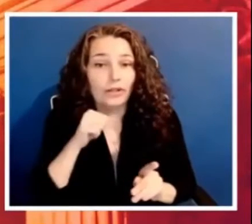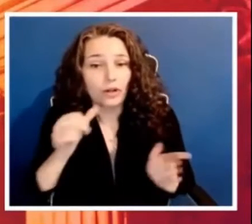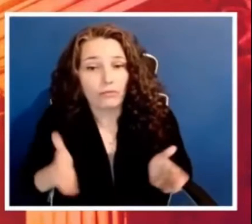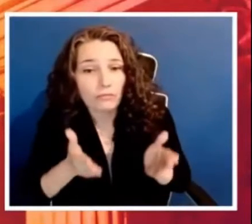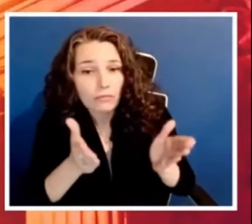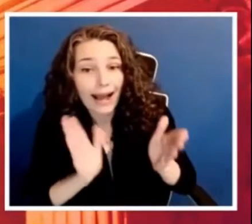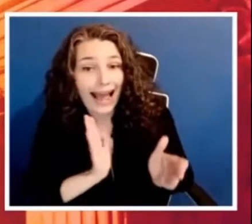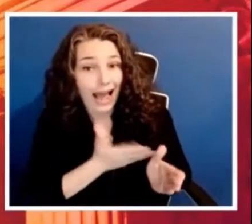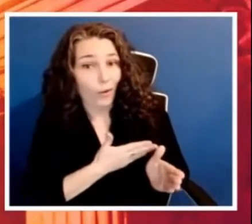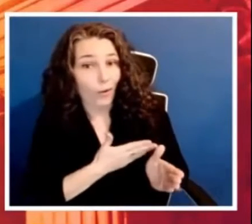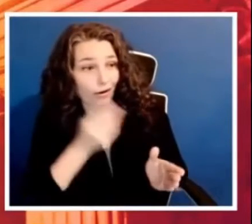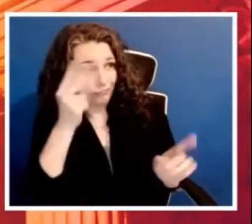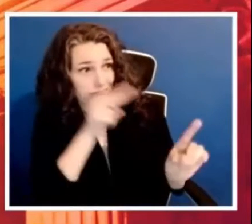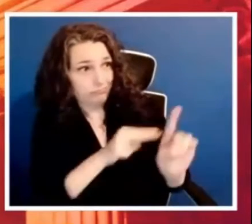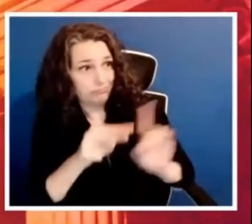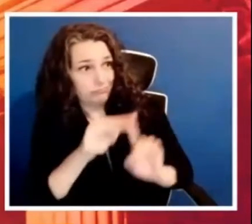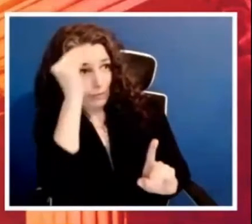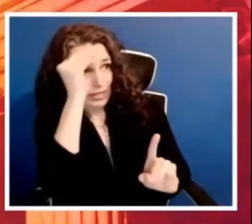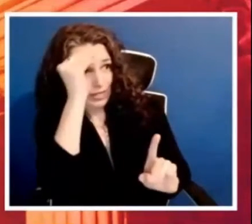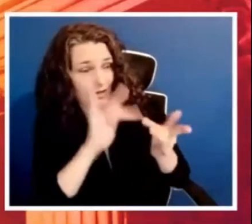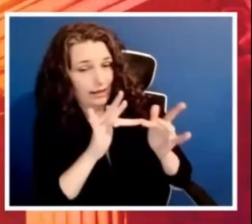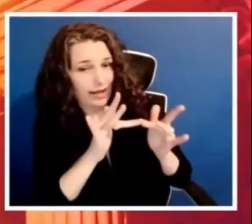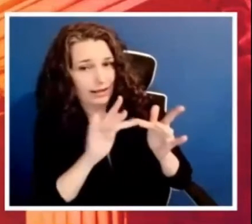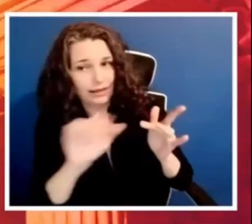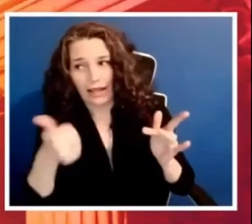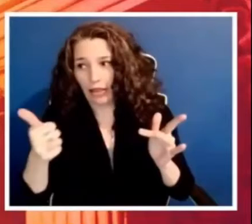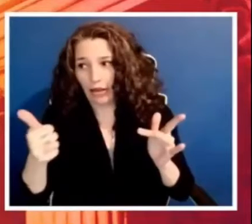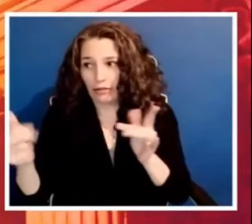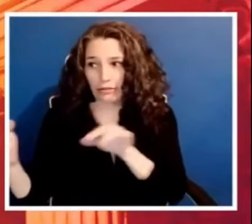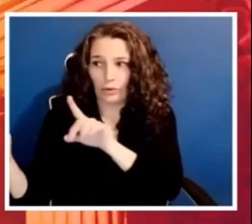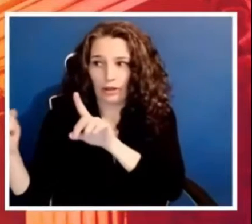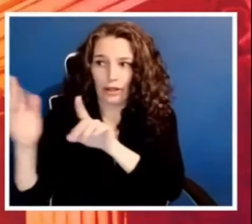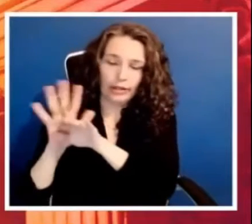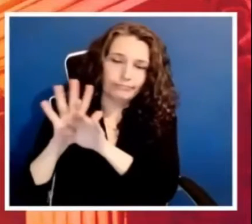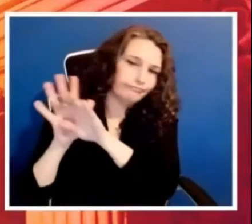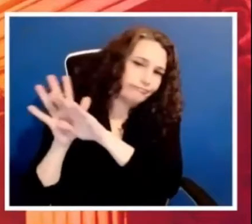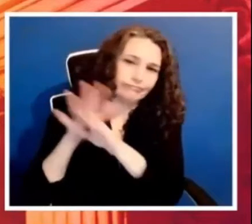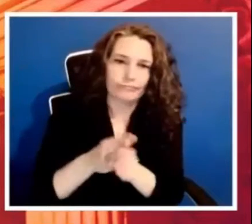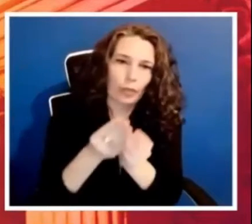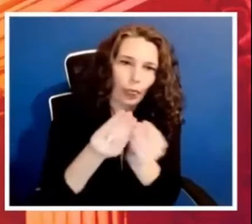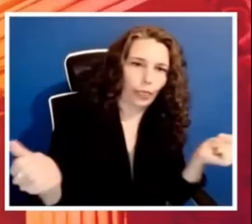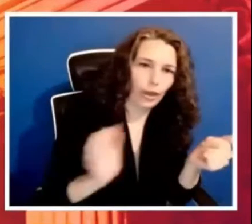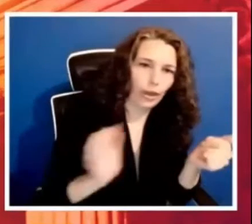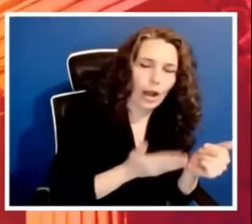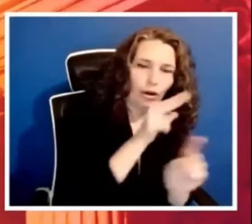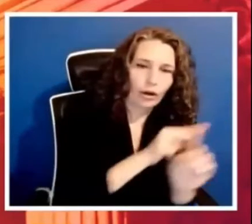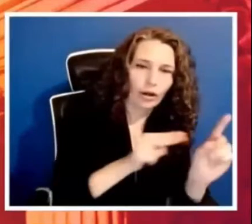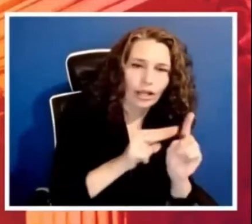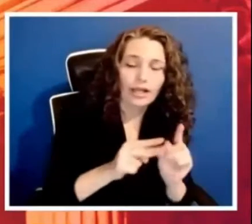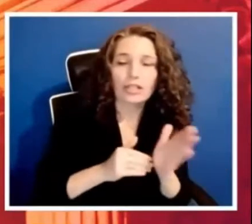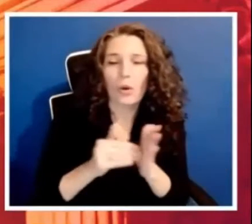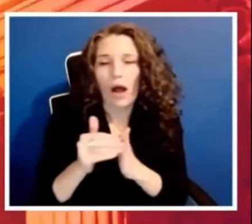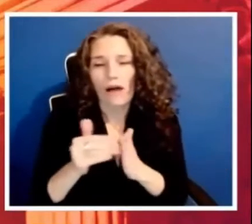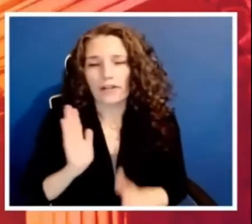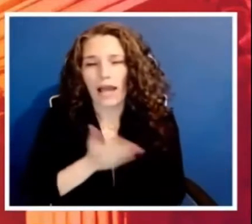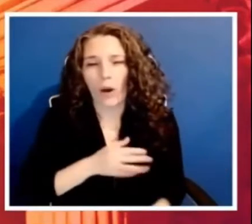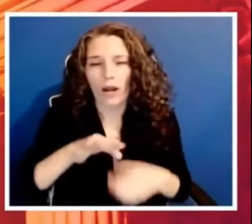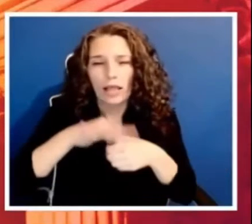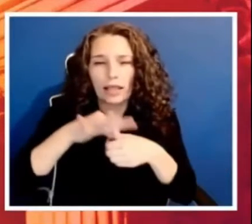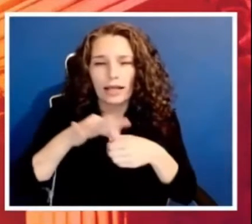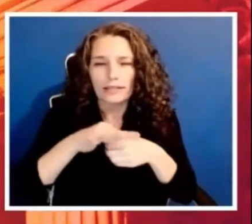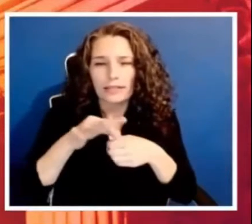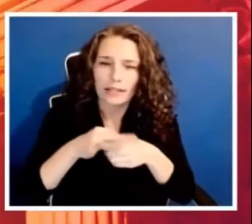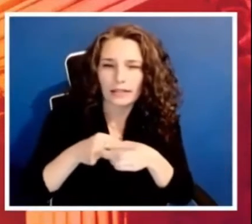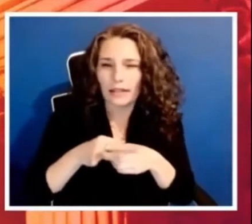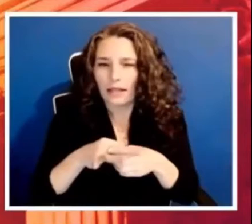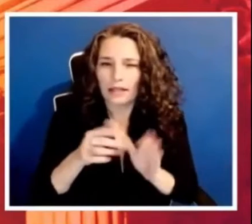voices online, we'll easily get drowned out by the other side. And far too often, we and our elected officials hear from a very vocal